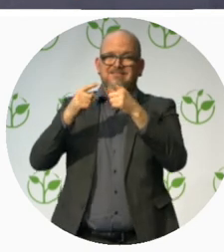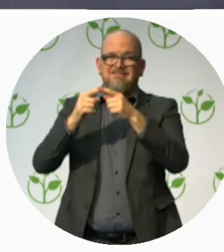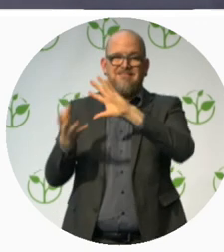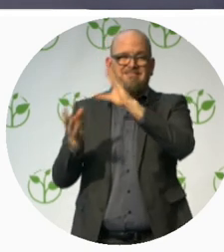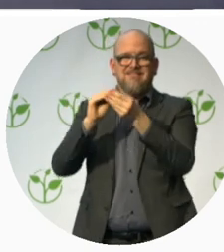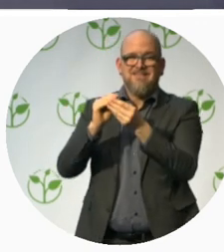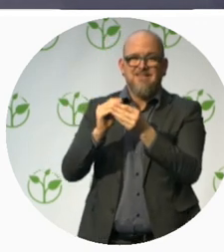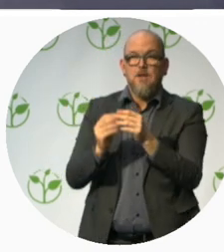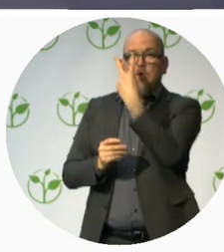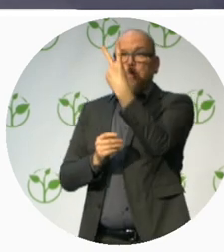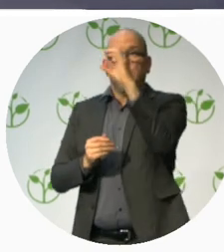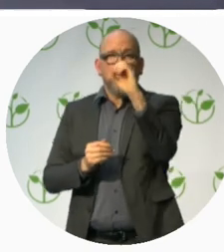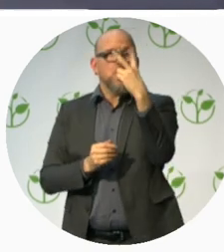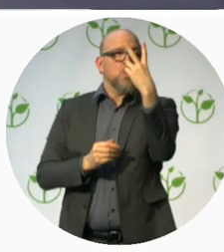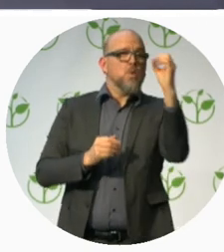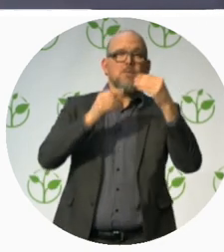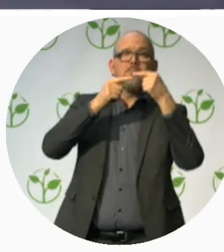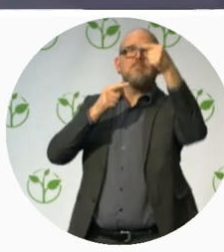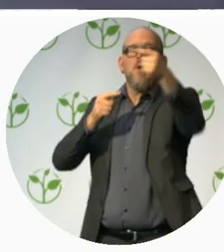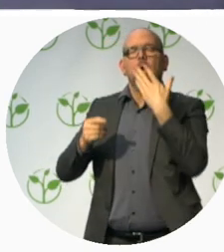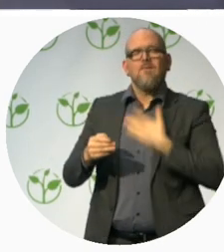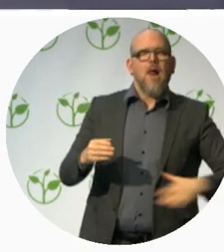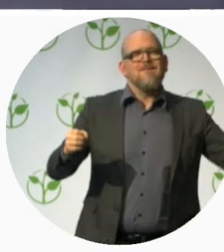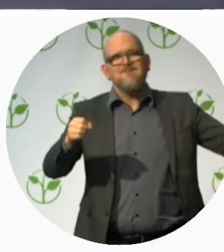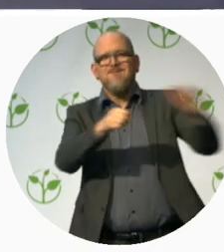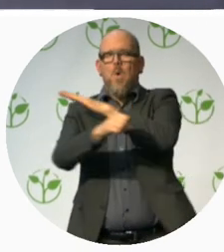by 2020 based on universal design principles.